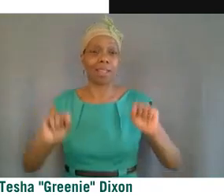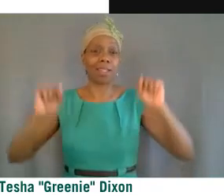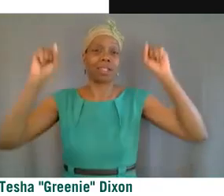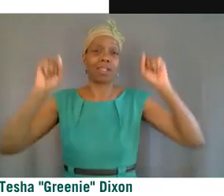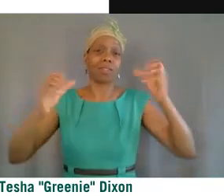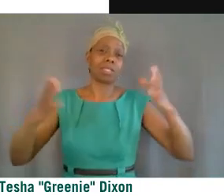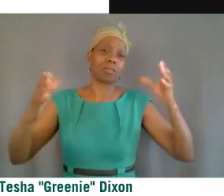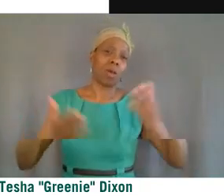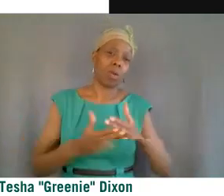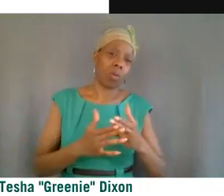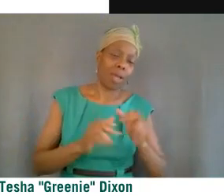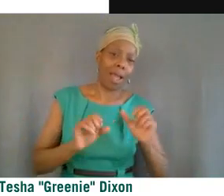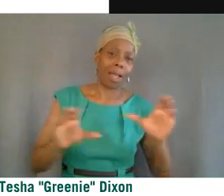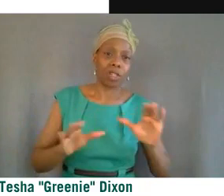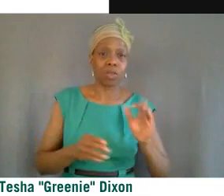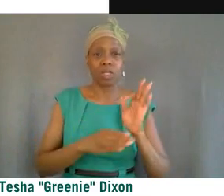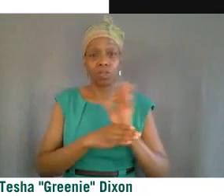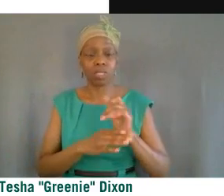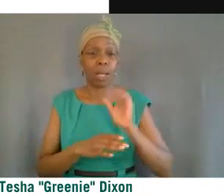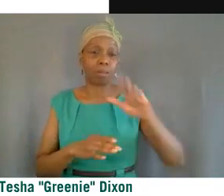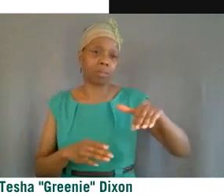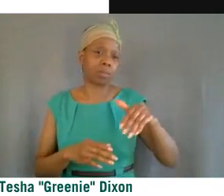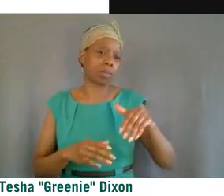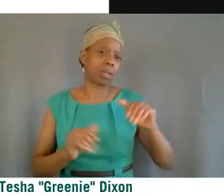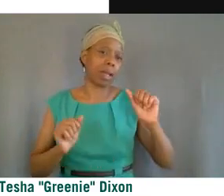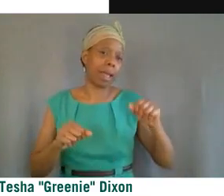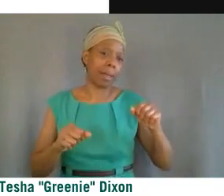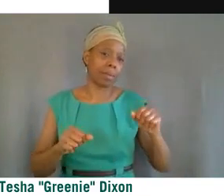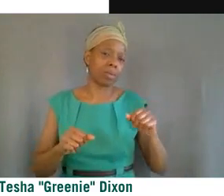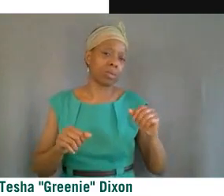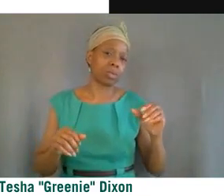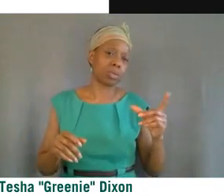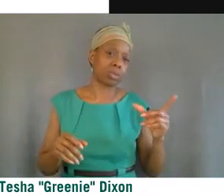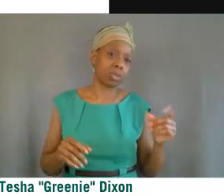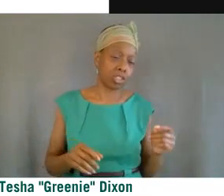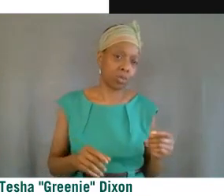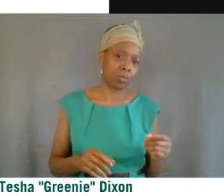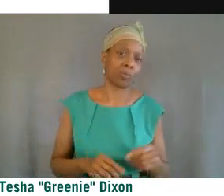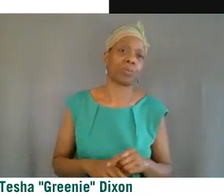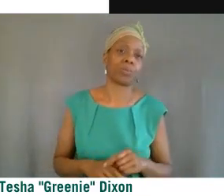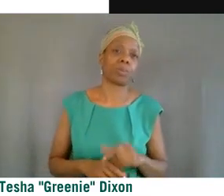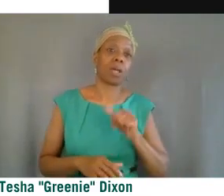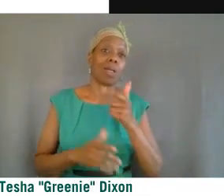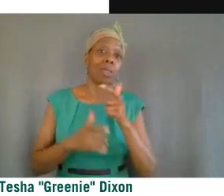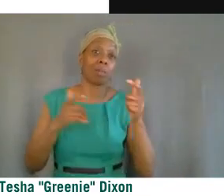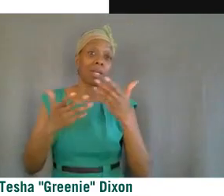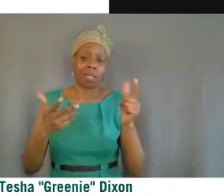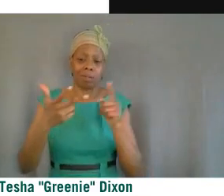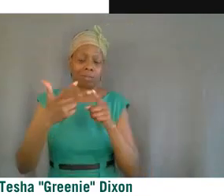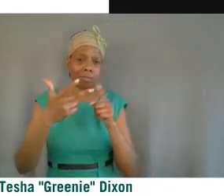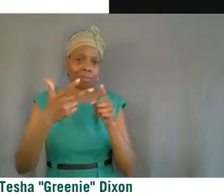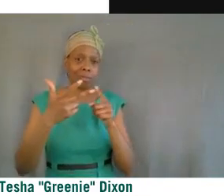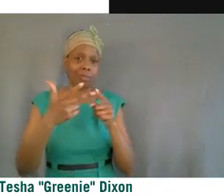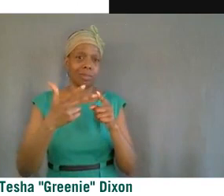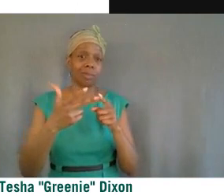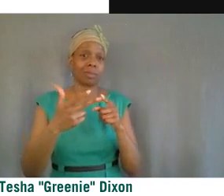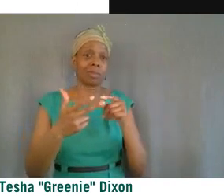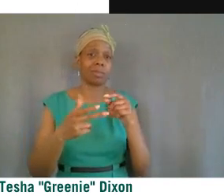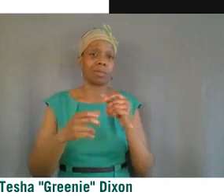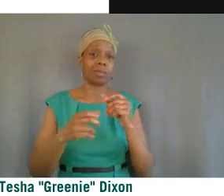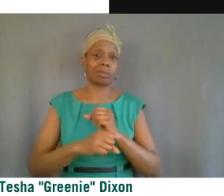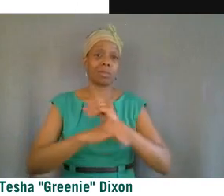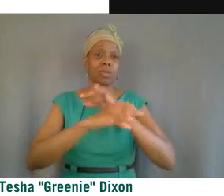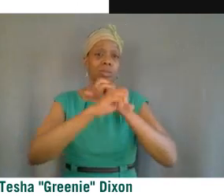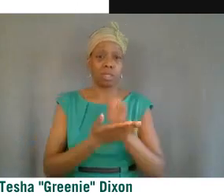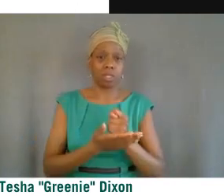able to do before. The other very big thing has to do with constraint therapy, which is really used in patients that